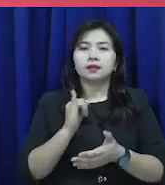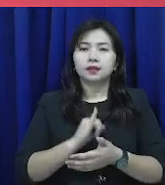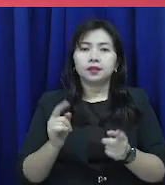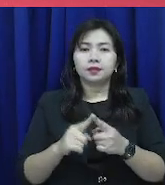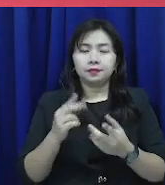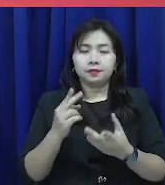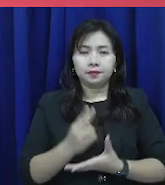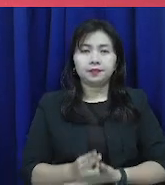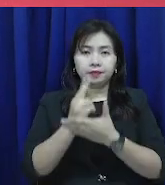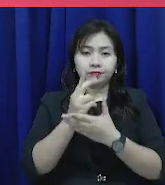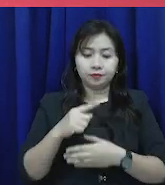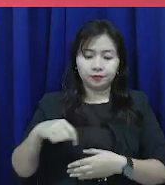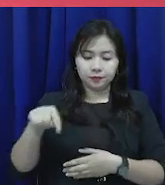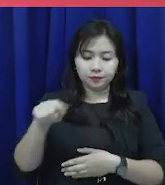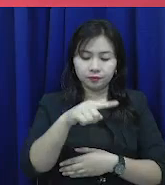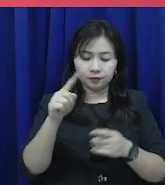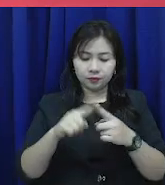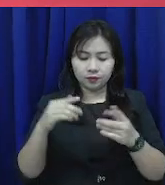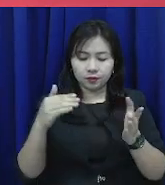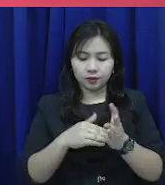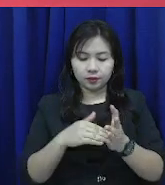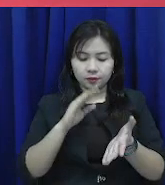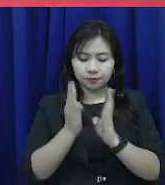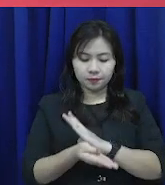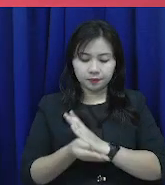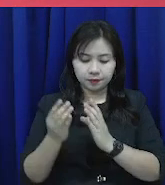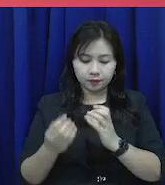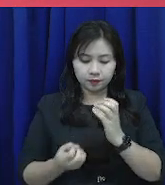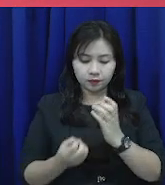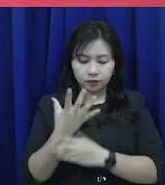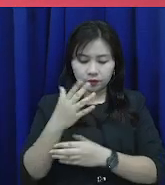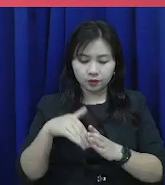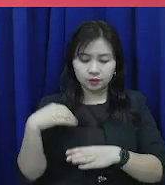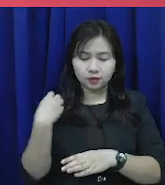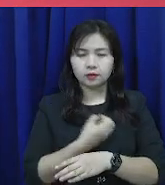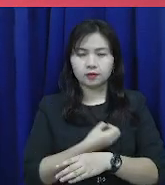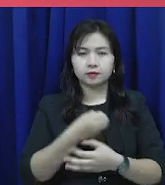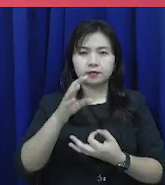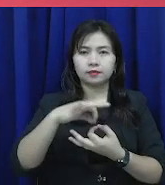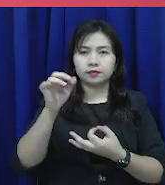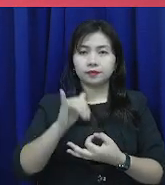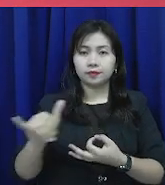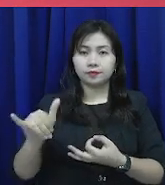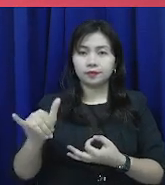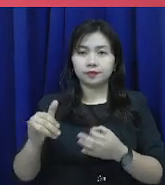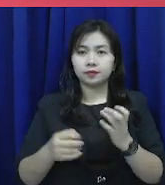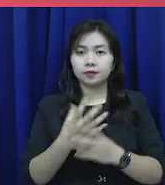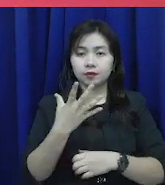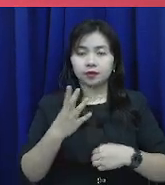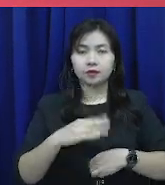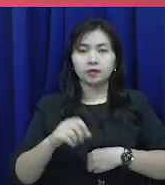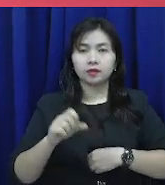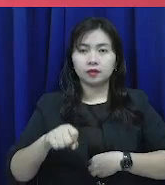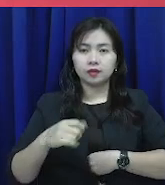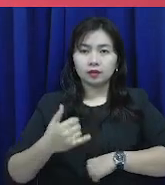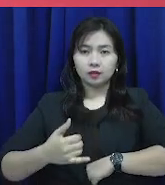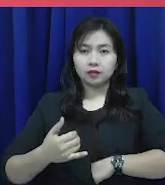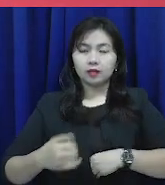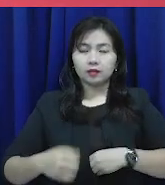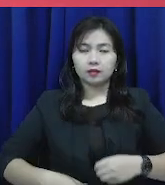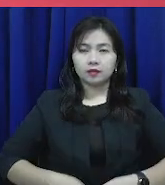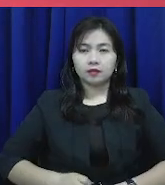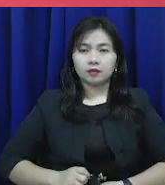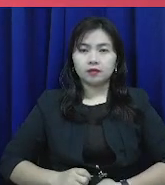po sa atin para tayo patuloy pang lumago spiritually and speaking of a spiritual growth we will we will go straight to our